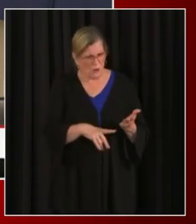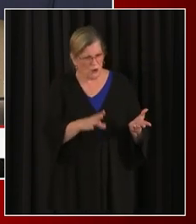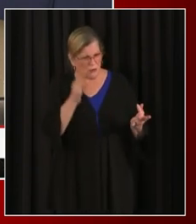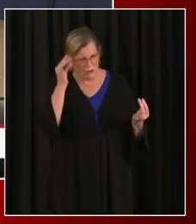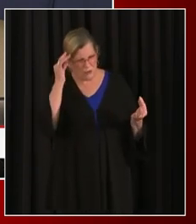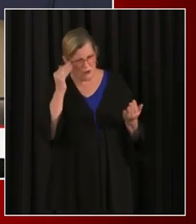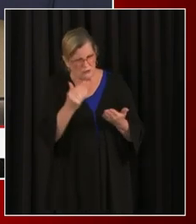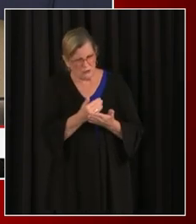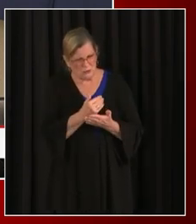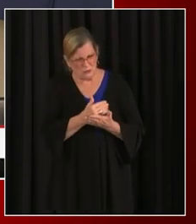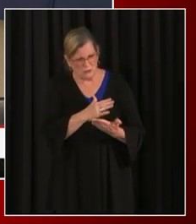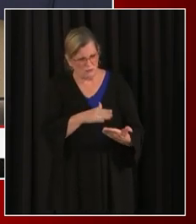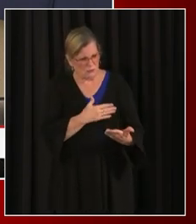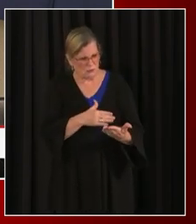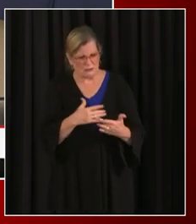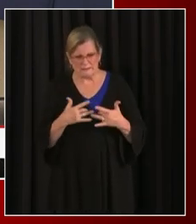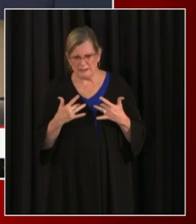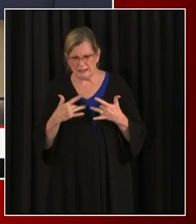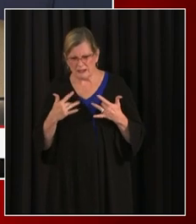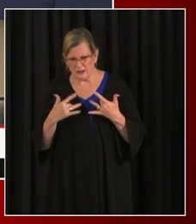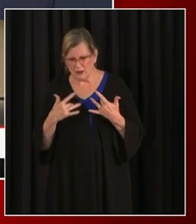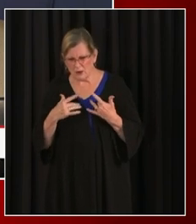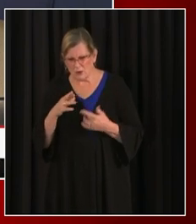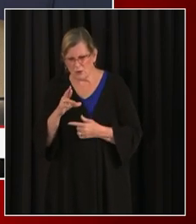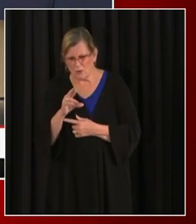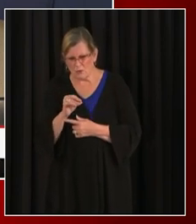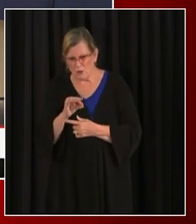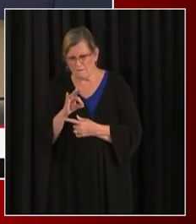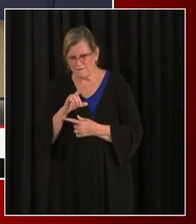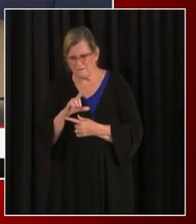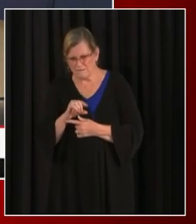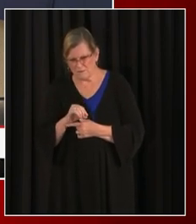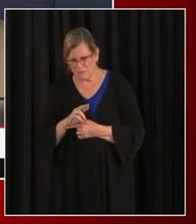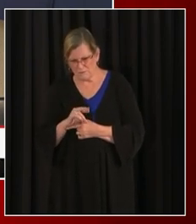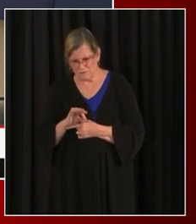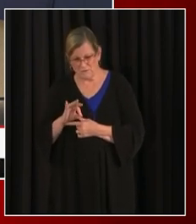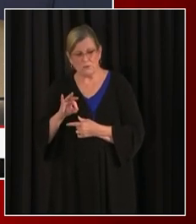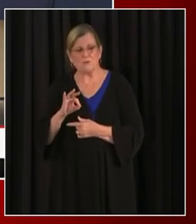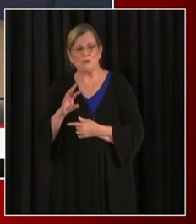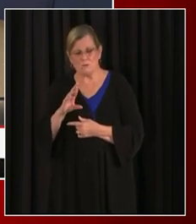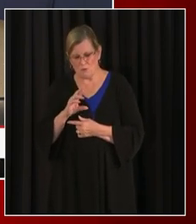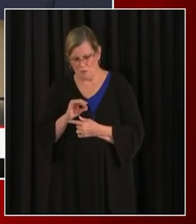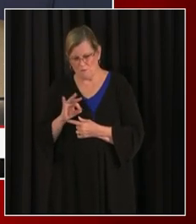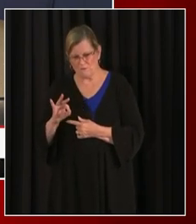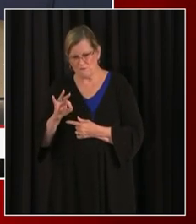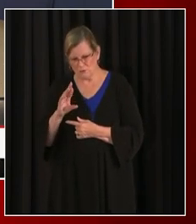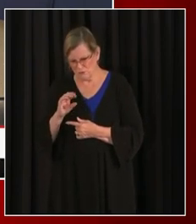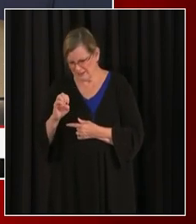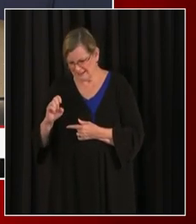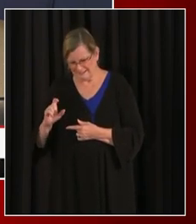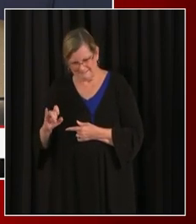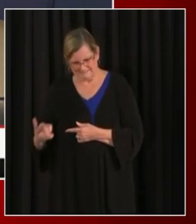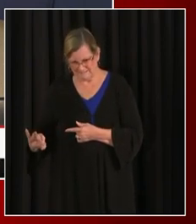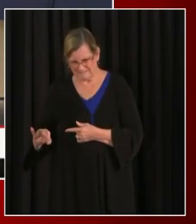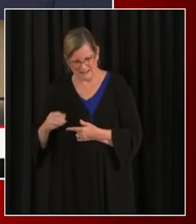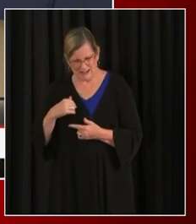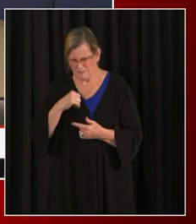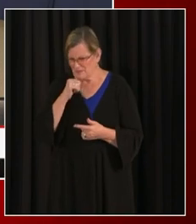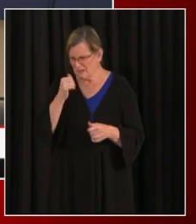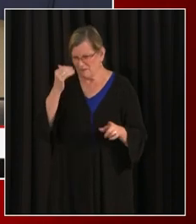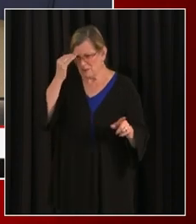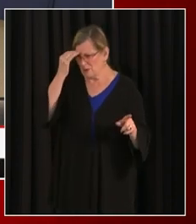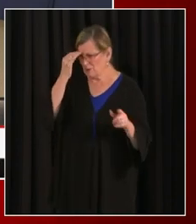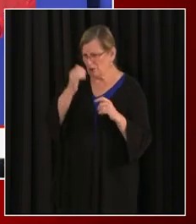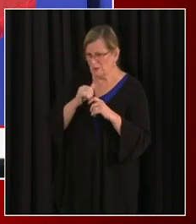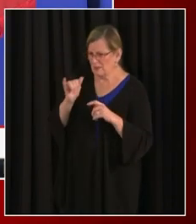Venue Relief Act, which would provide monthly financial assistance? I don't know that I'm familiar with that. Was